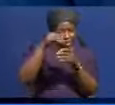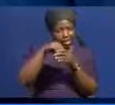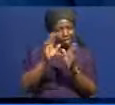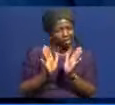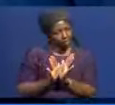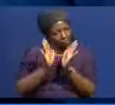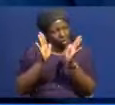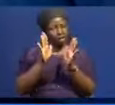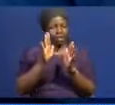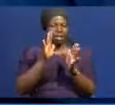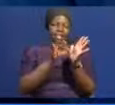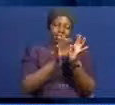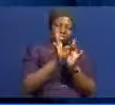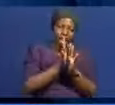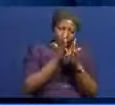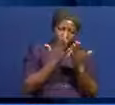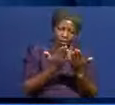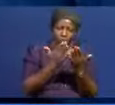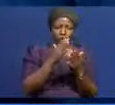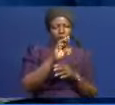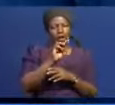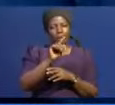book of Matthew 14,